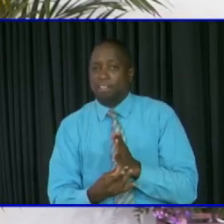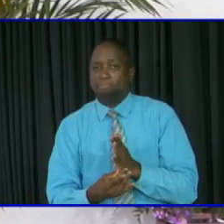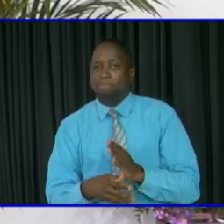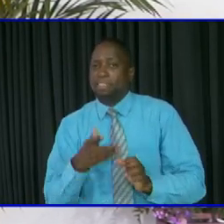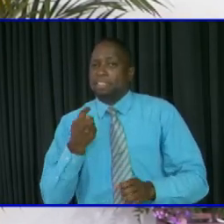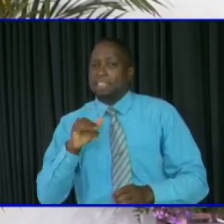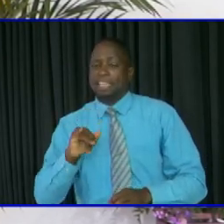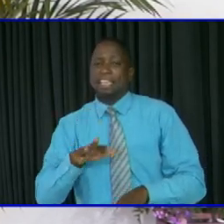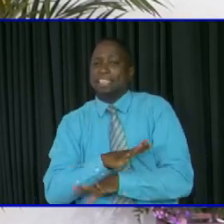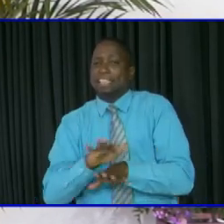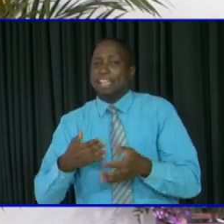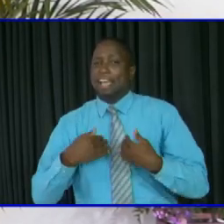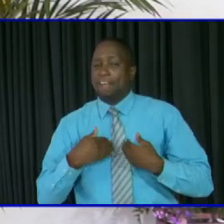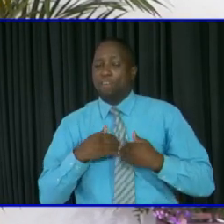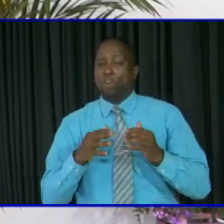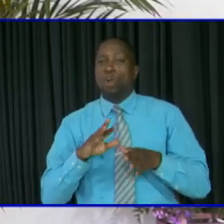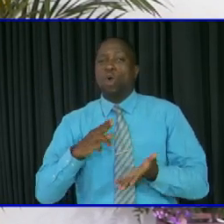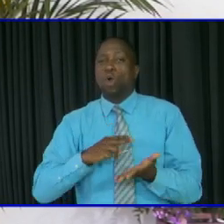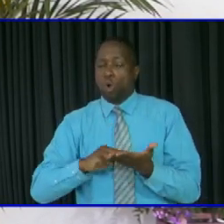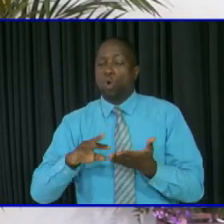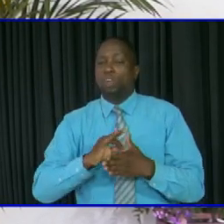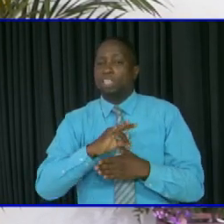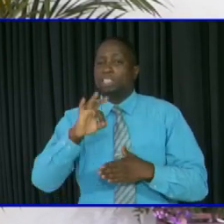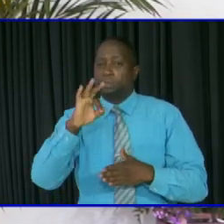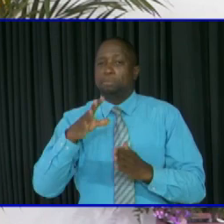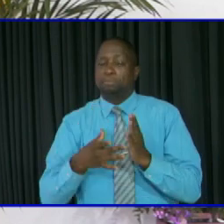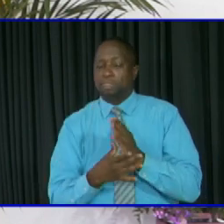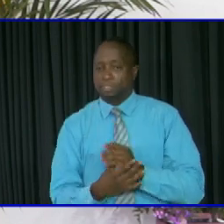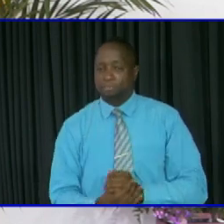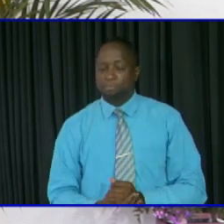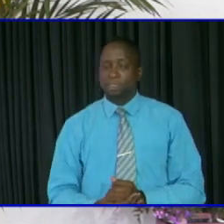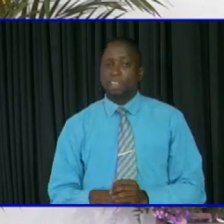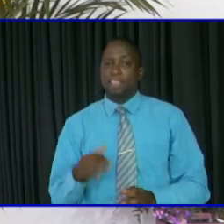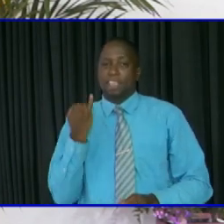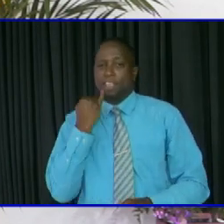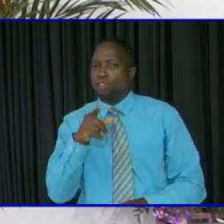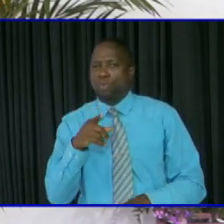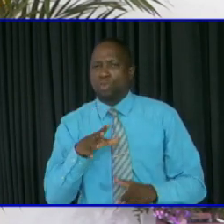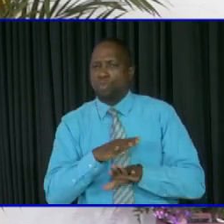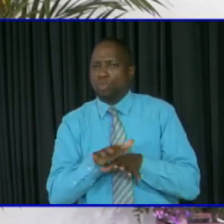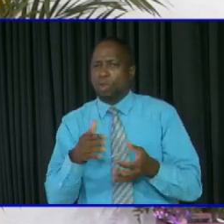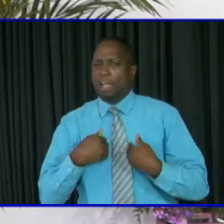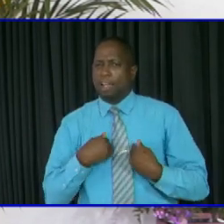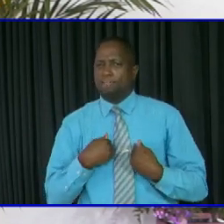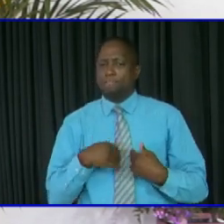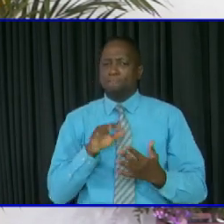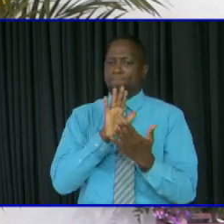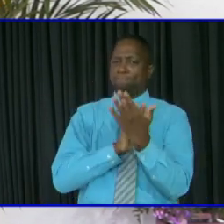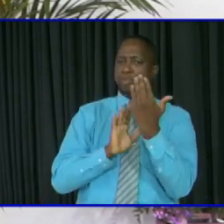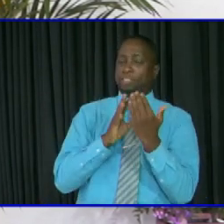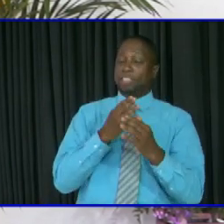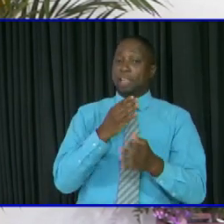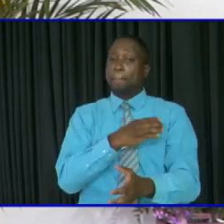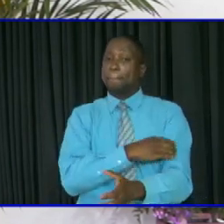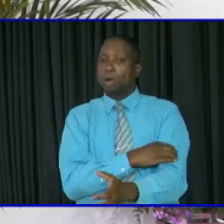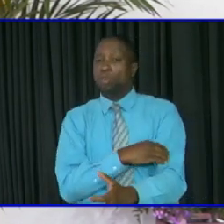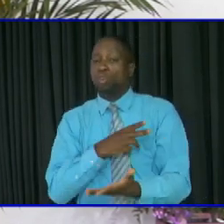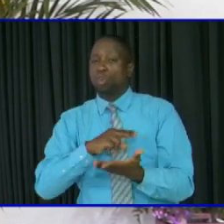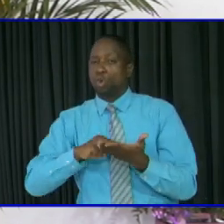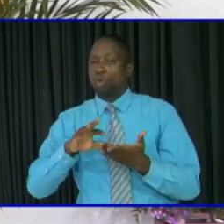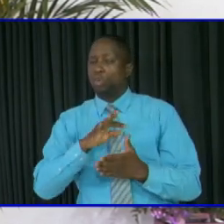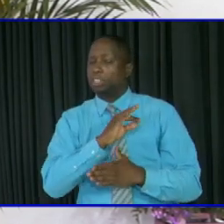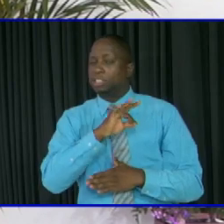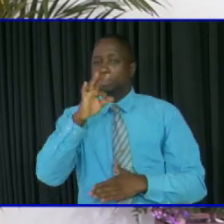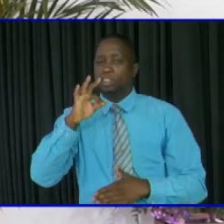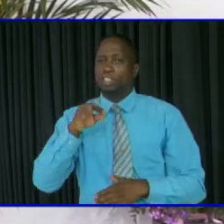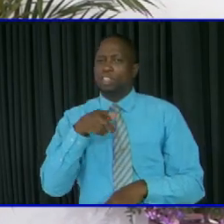Holy Spirit. If you do not have the presence and the power of the Holy Spirit, you will not be